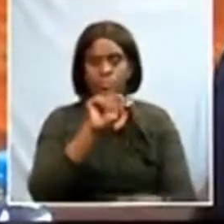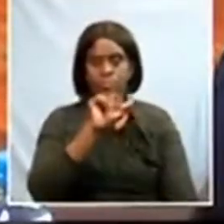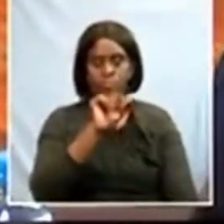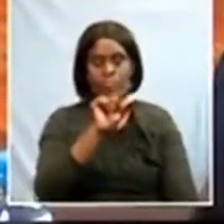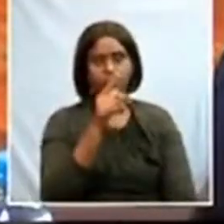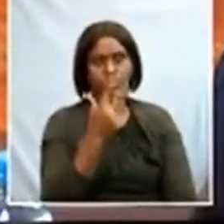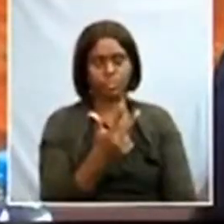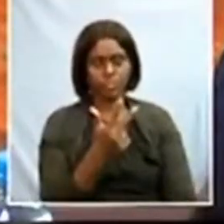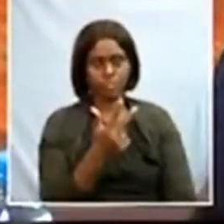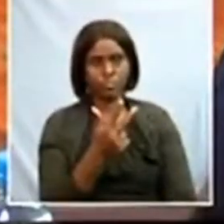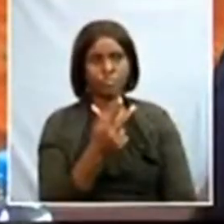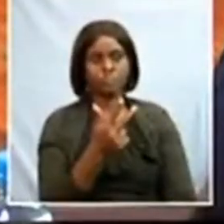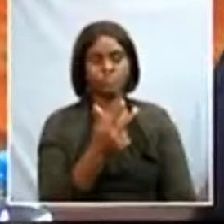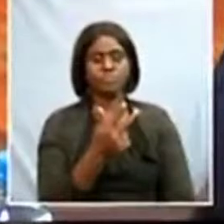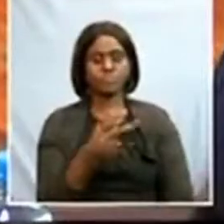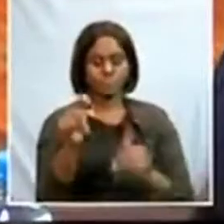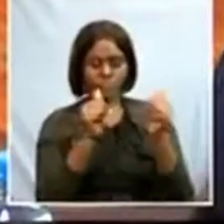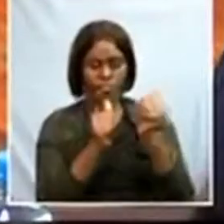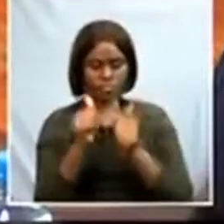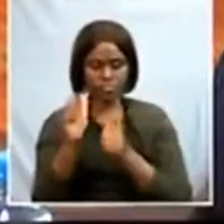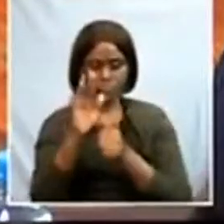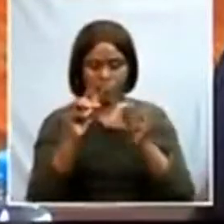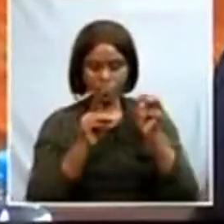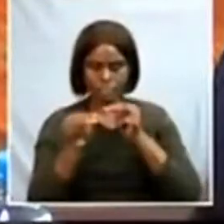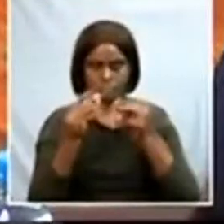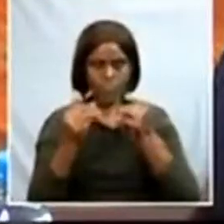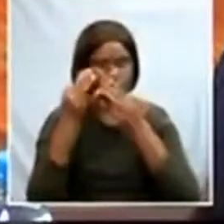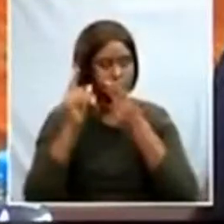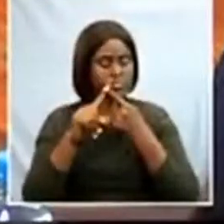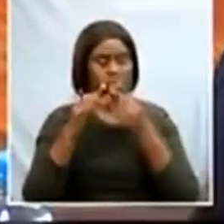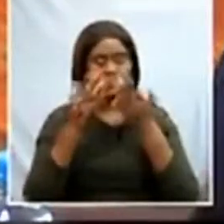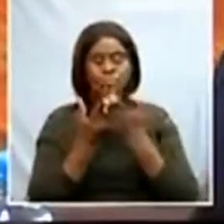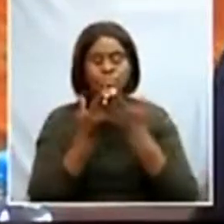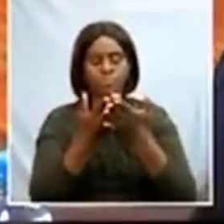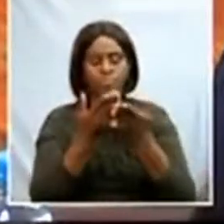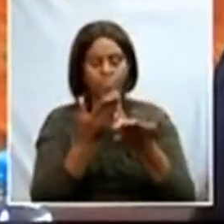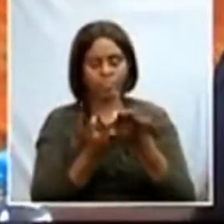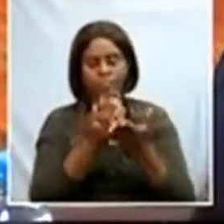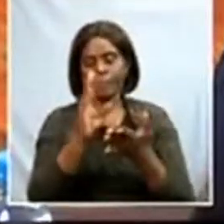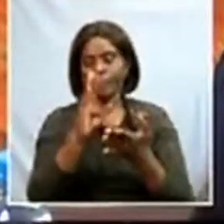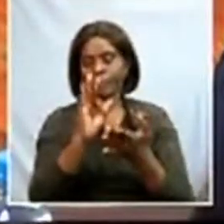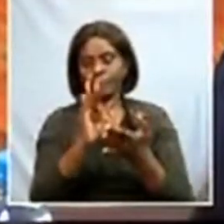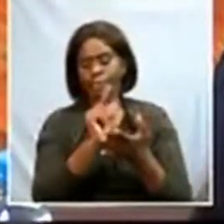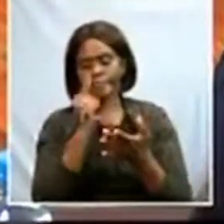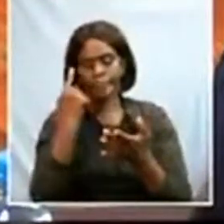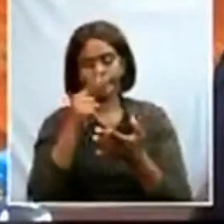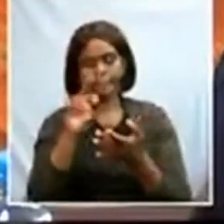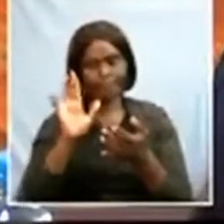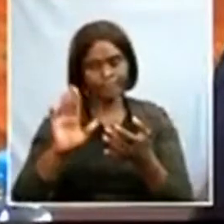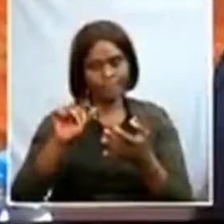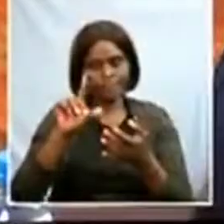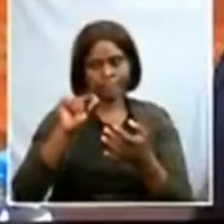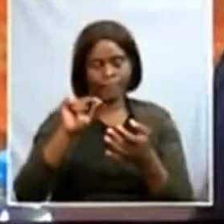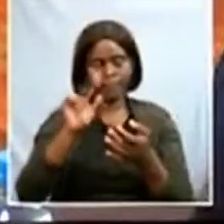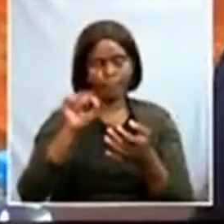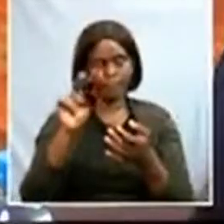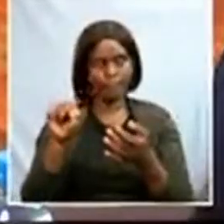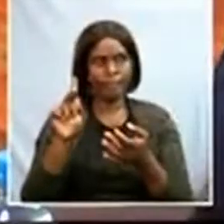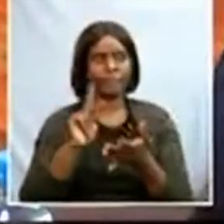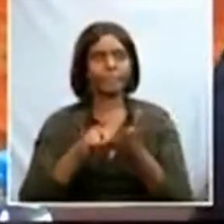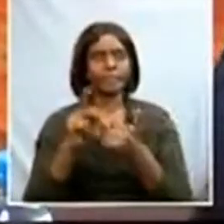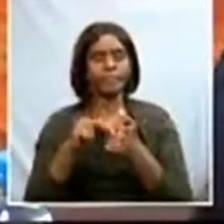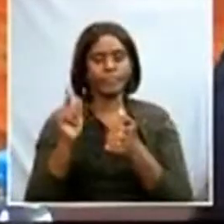2023. Action taken, management wishes to submit that the balance brought forward was for the ongoing 2022